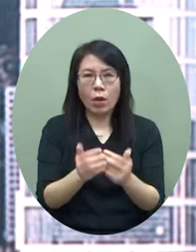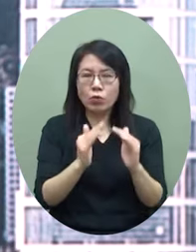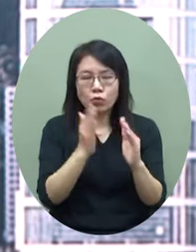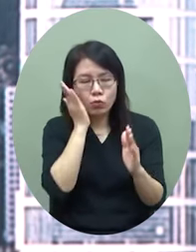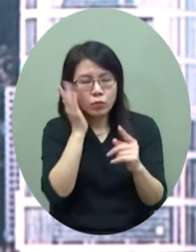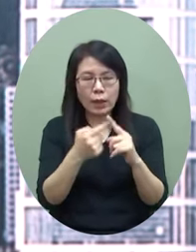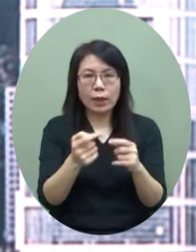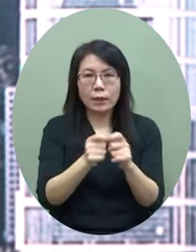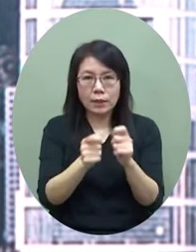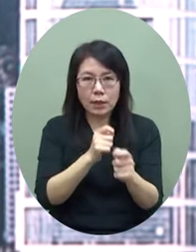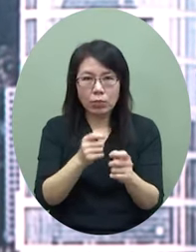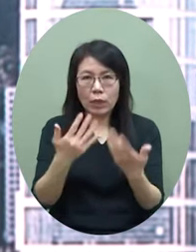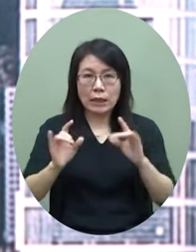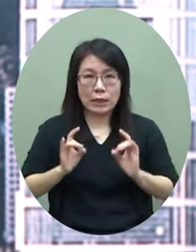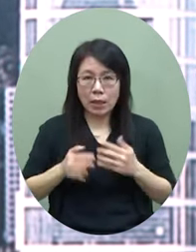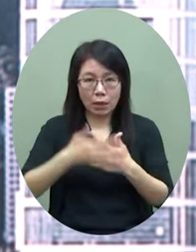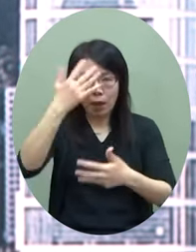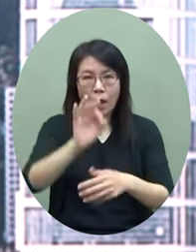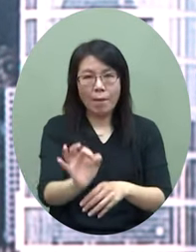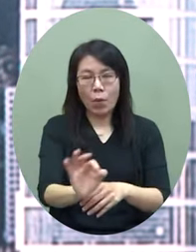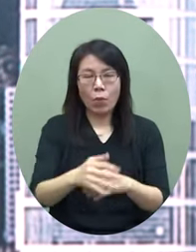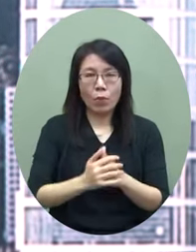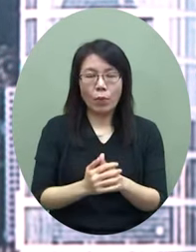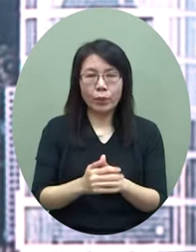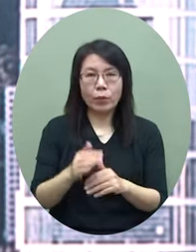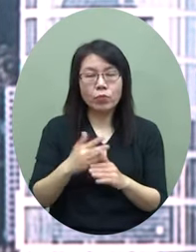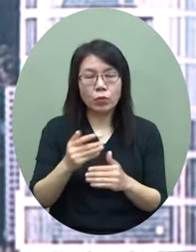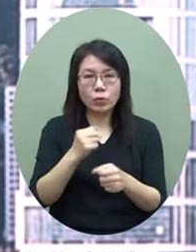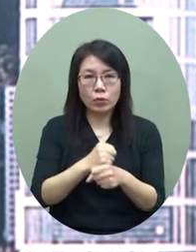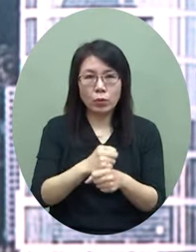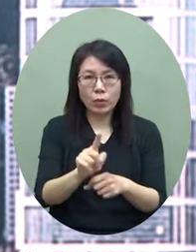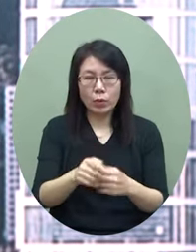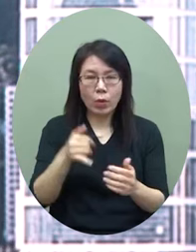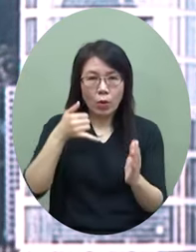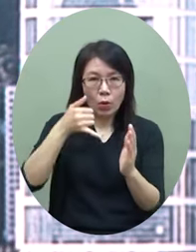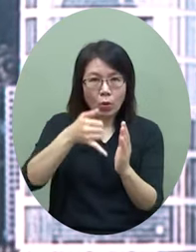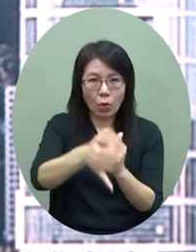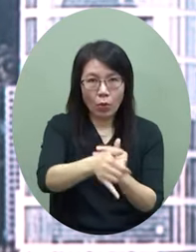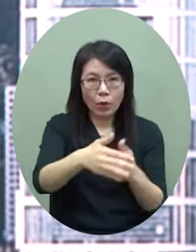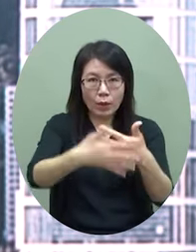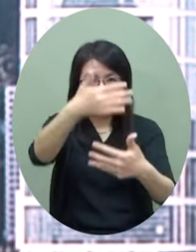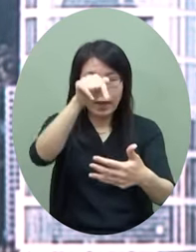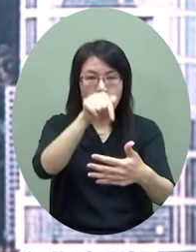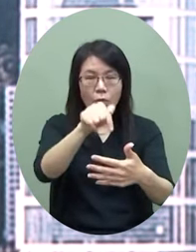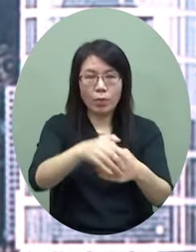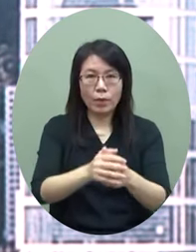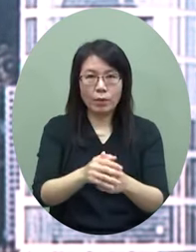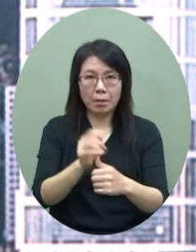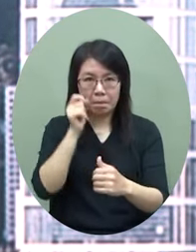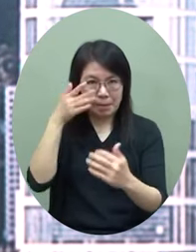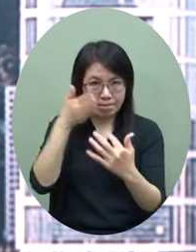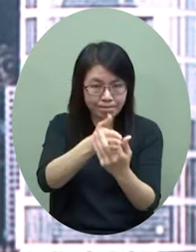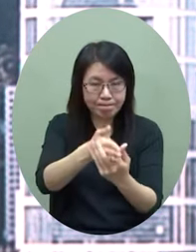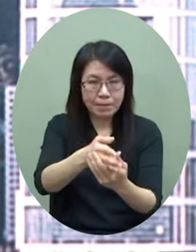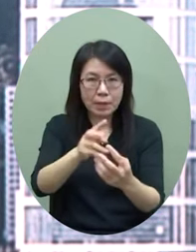knowso what we could do iswe go back to that buildingwithout noticeand then we try to checkeveryone coming out of the